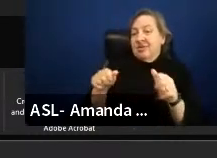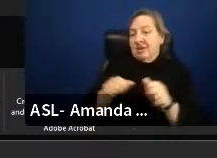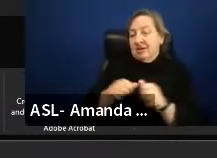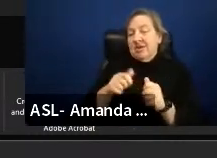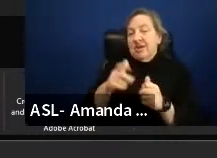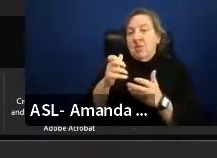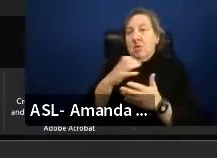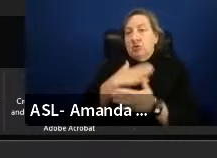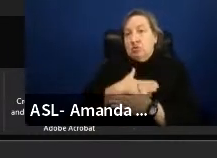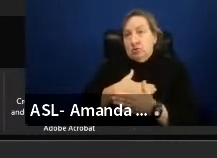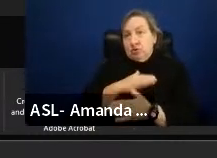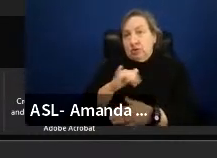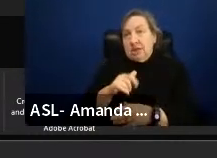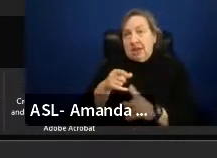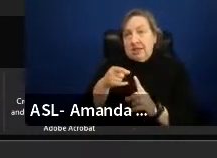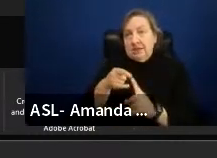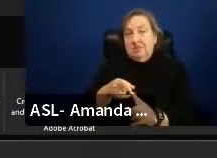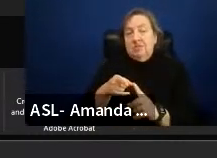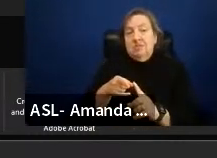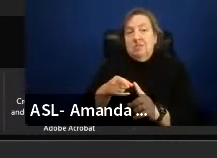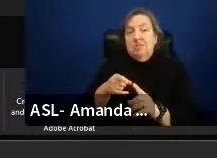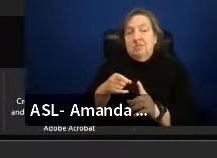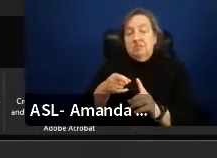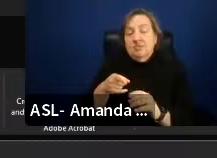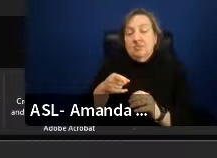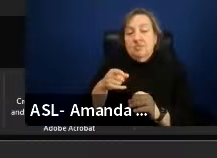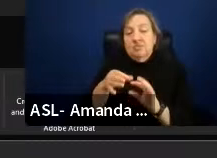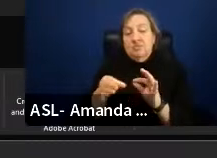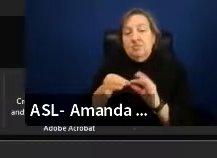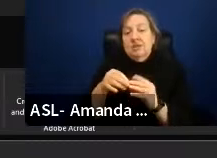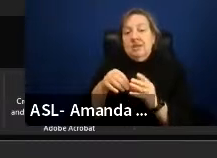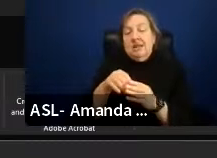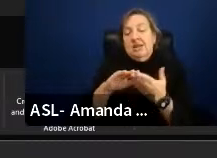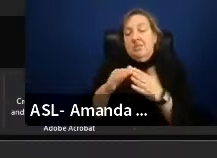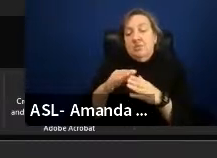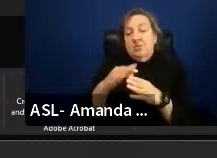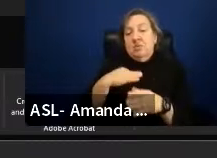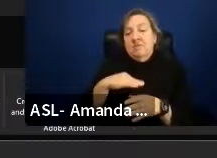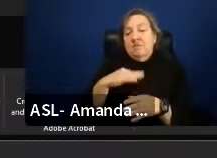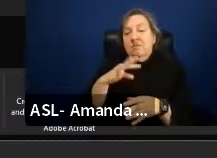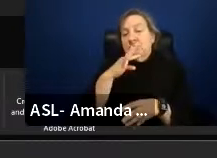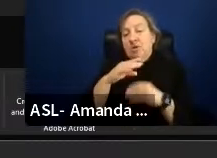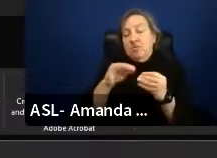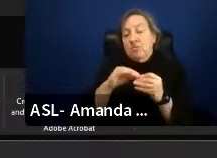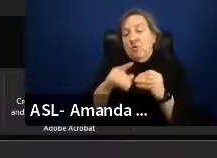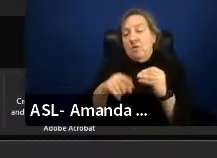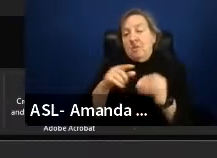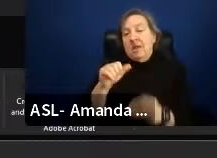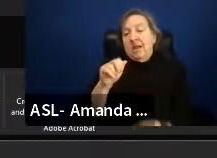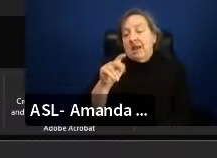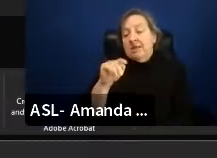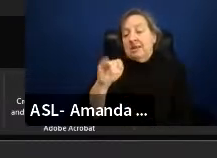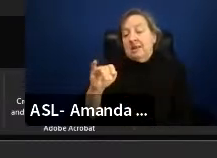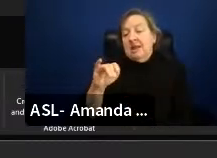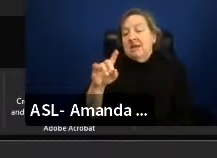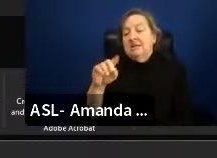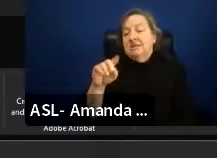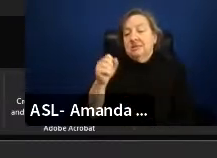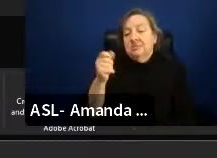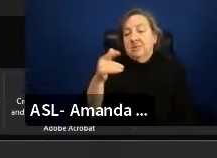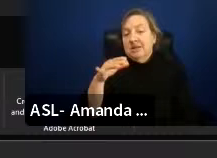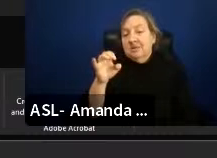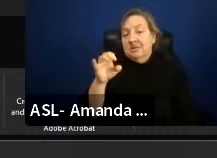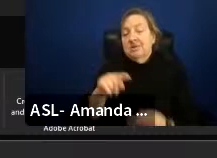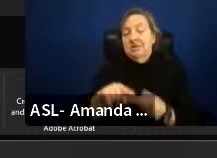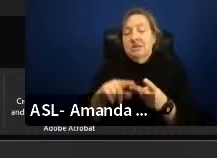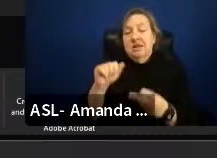totally appreciate that, and that particular call out is in the community benefits that we'll talk about more around anti-displacement work and